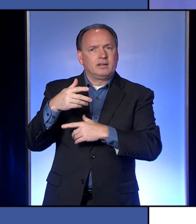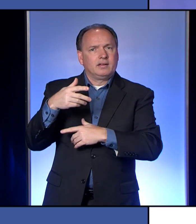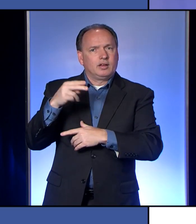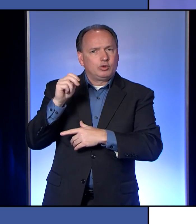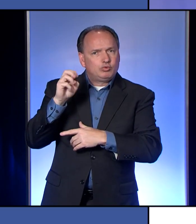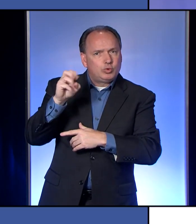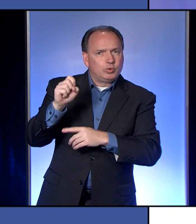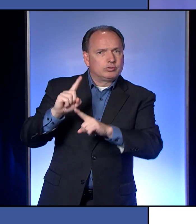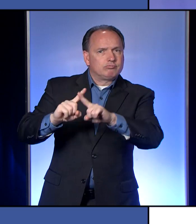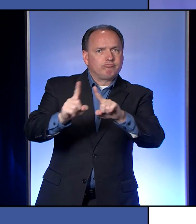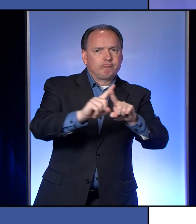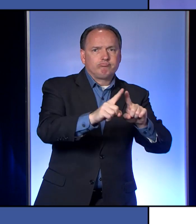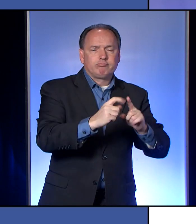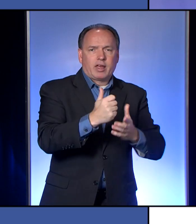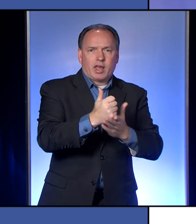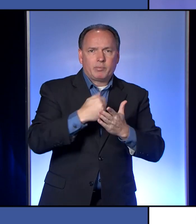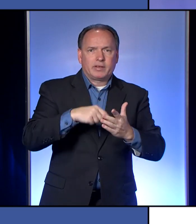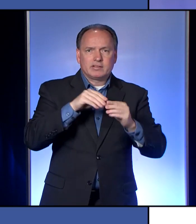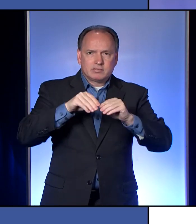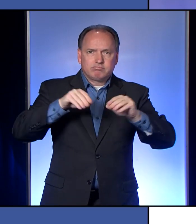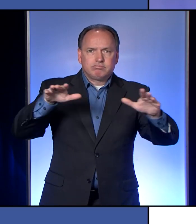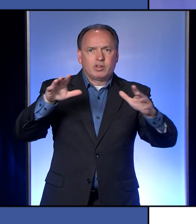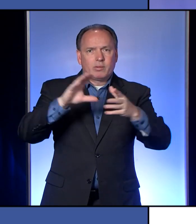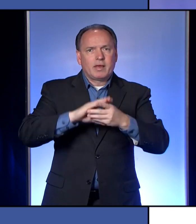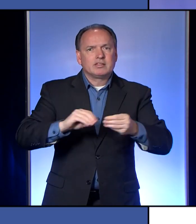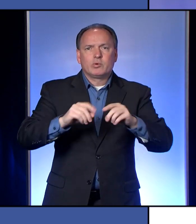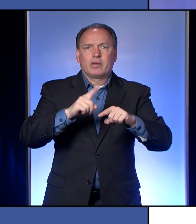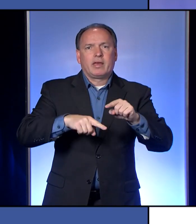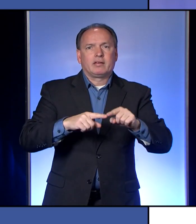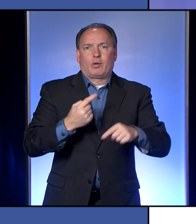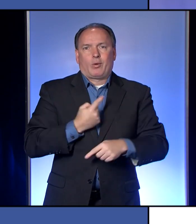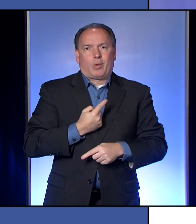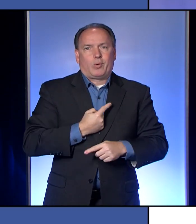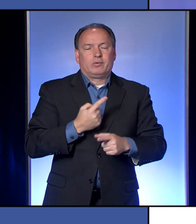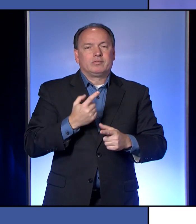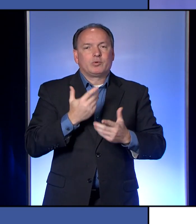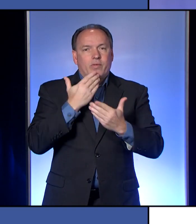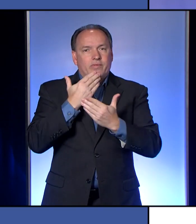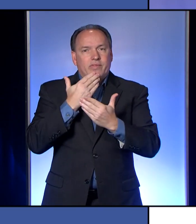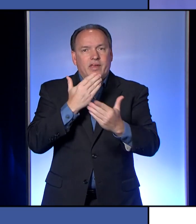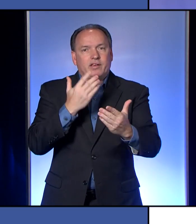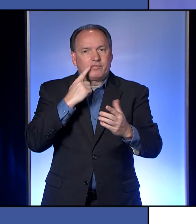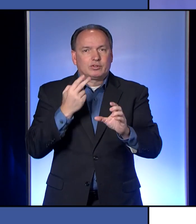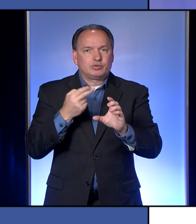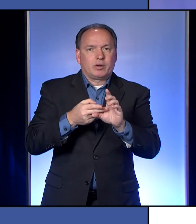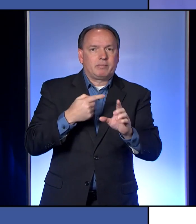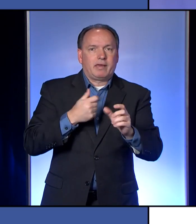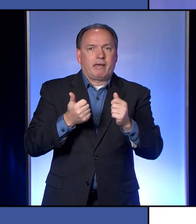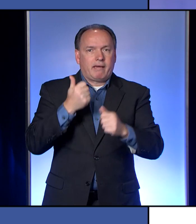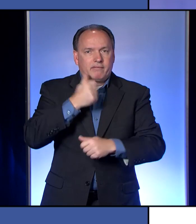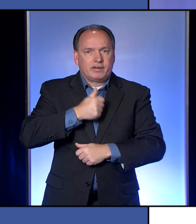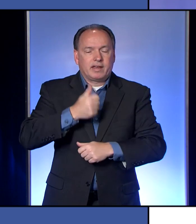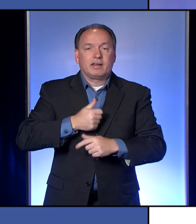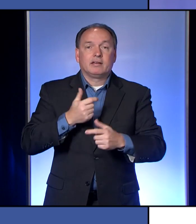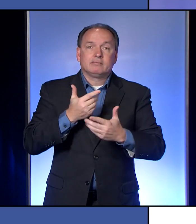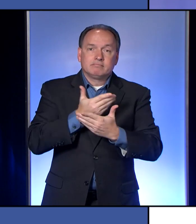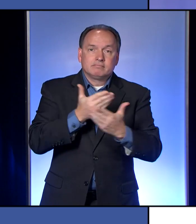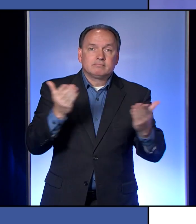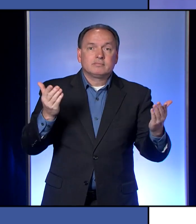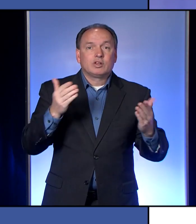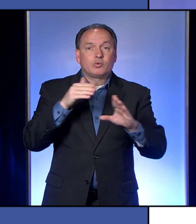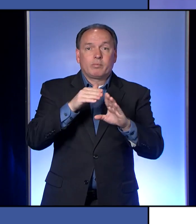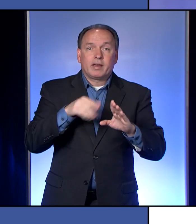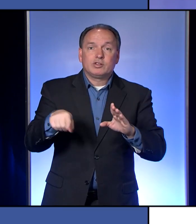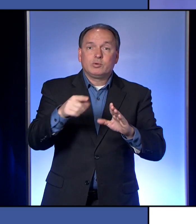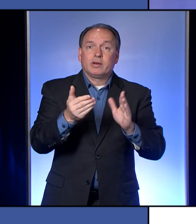for helping us always to get out this message. We can't do it without you. And so I thank you for joining me here every day. And with that being said, just a